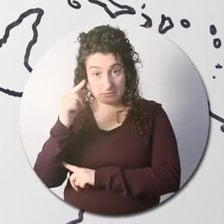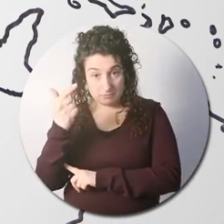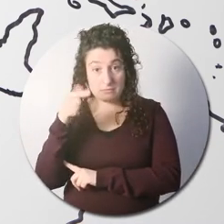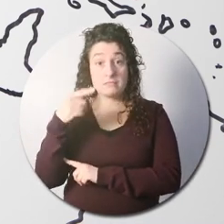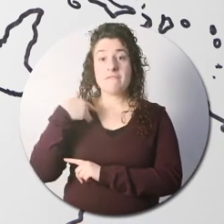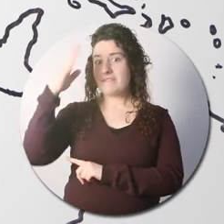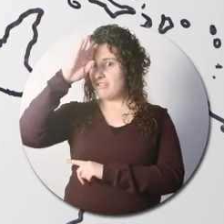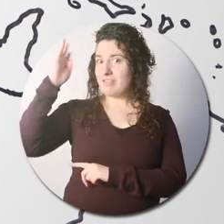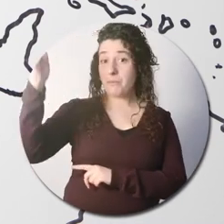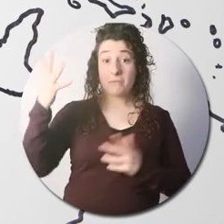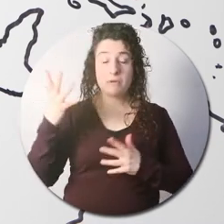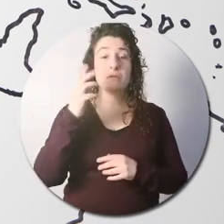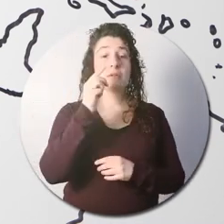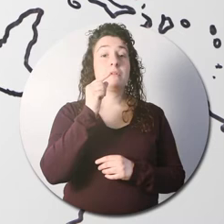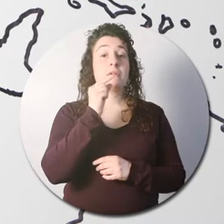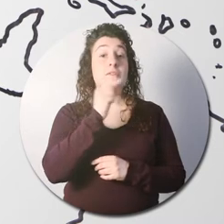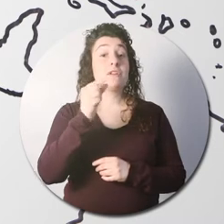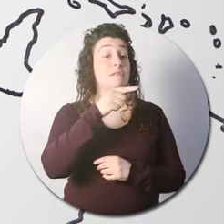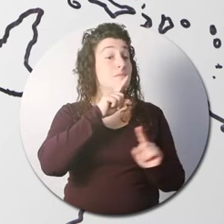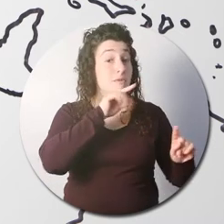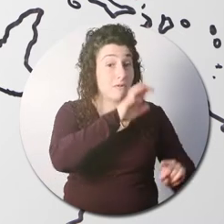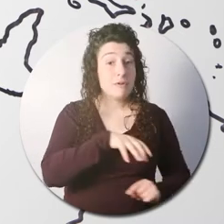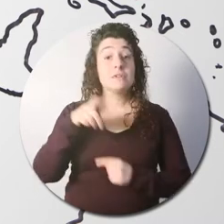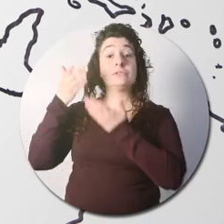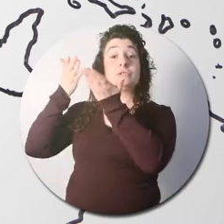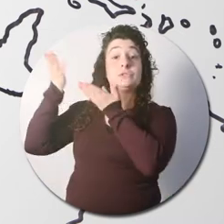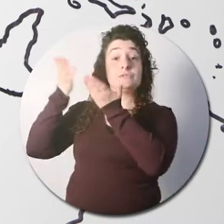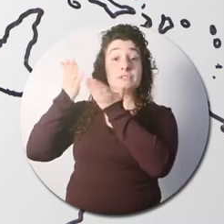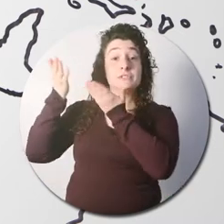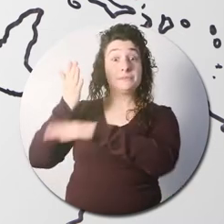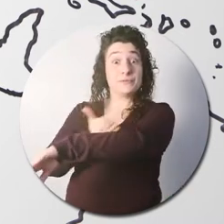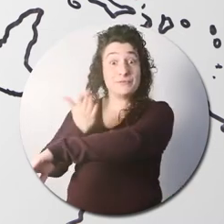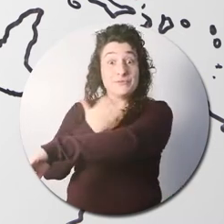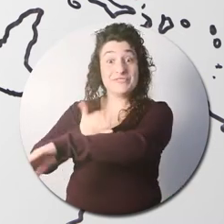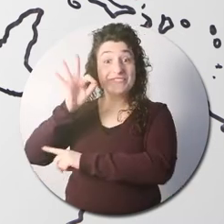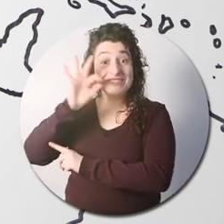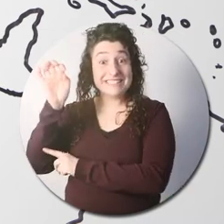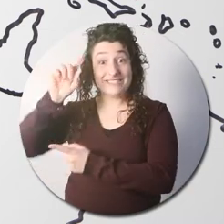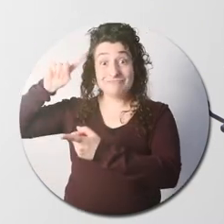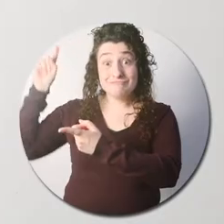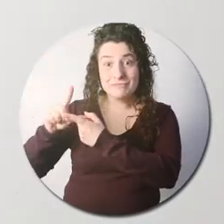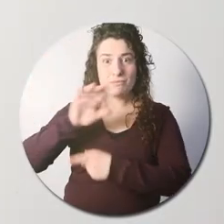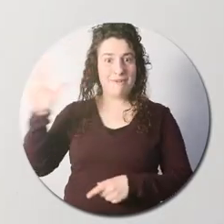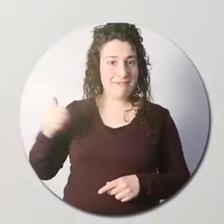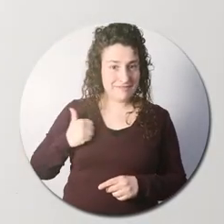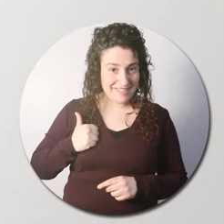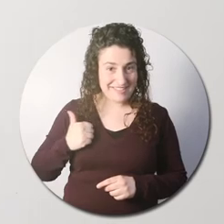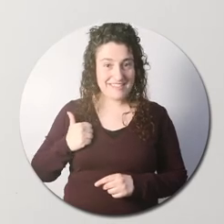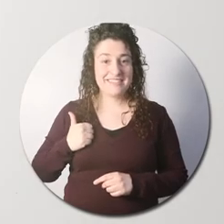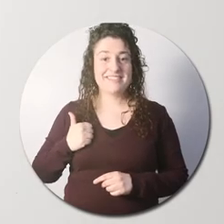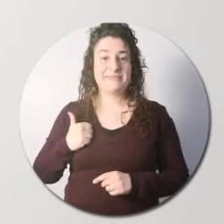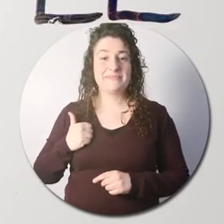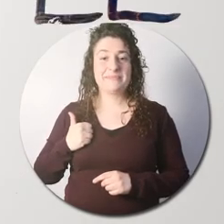services and lower fees for all Canadians, all while preserving the postal services we rely on. We already pay some